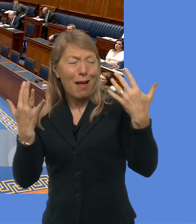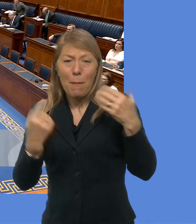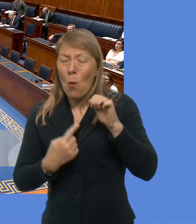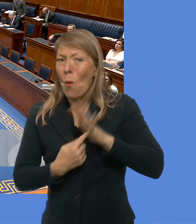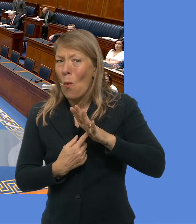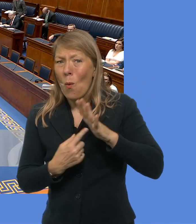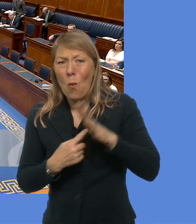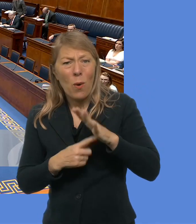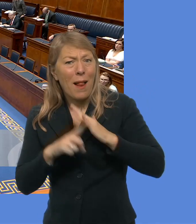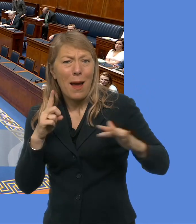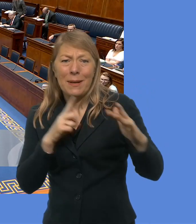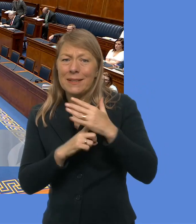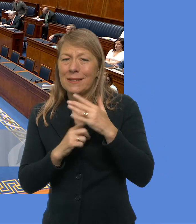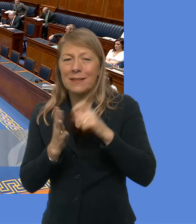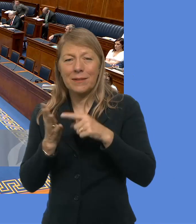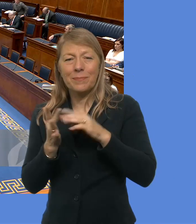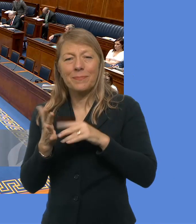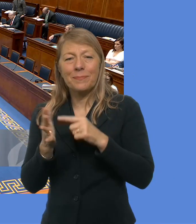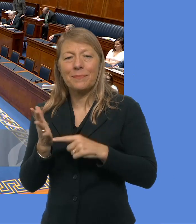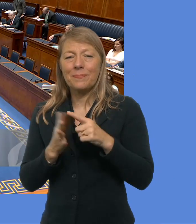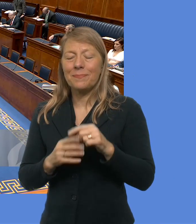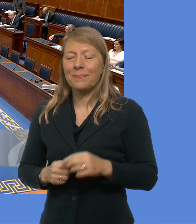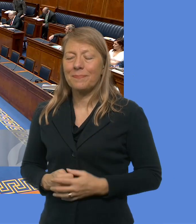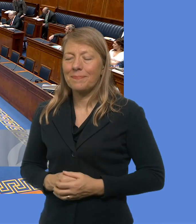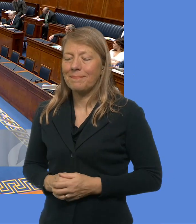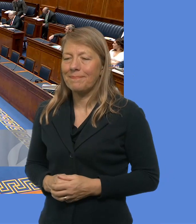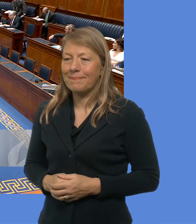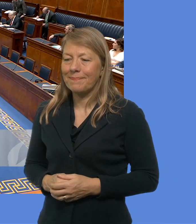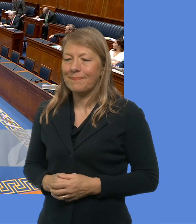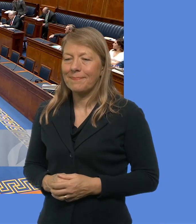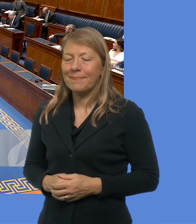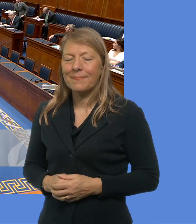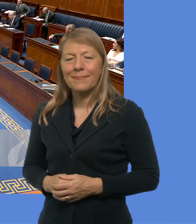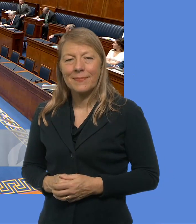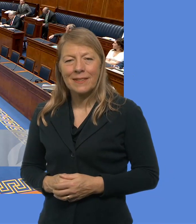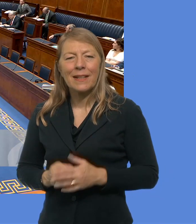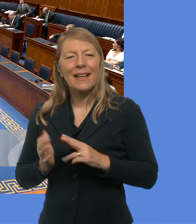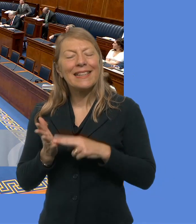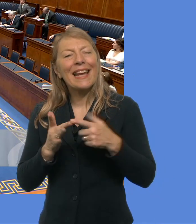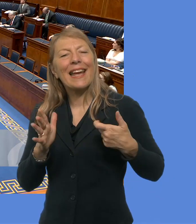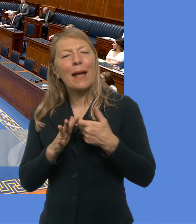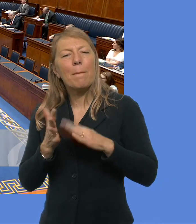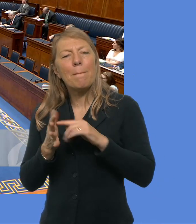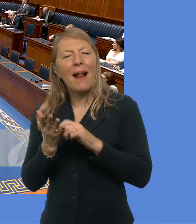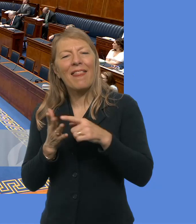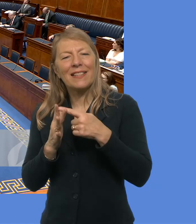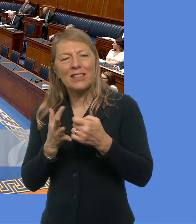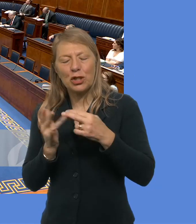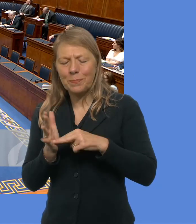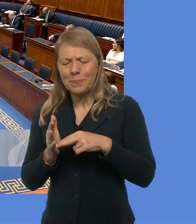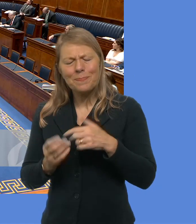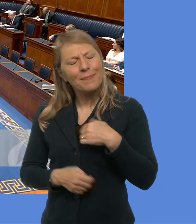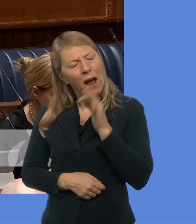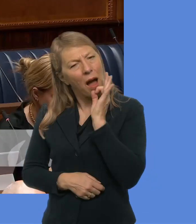Sorry, can I call Nick Matheson? Principal Deputy Speaker, has the Minister considered formally incorporating